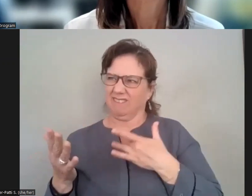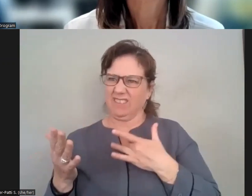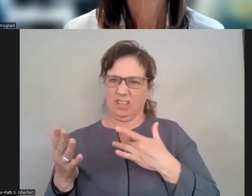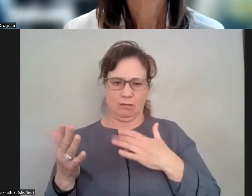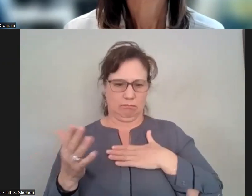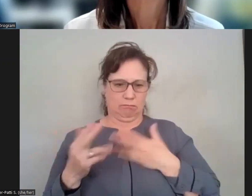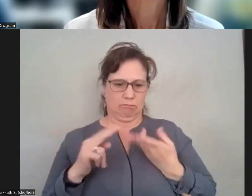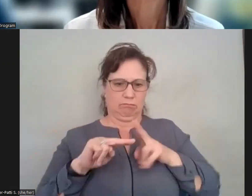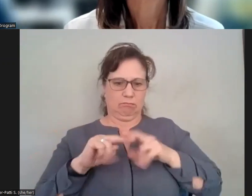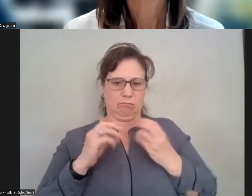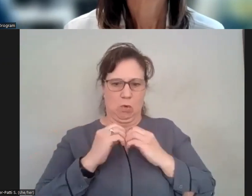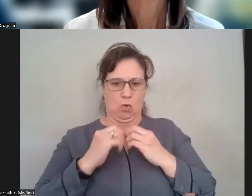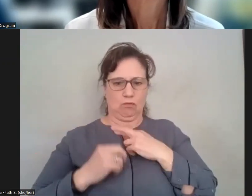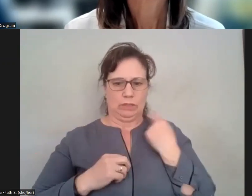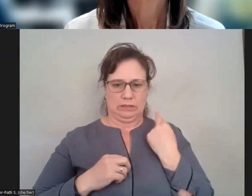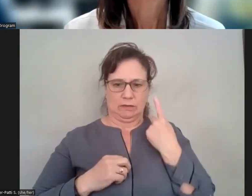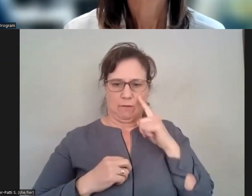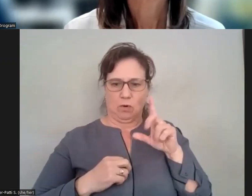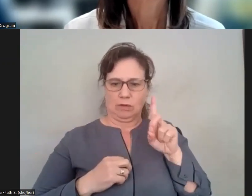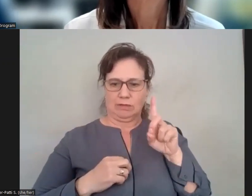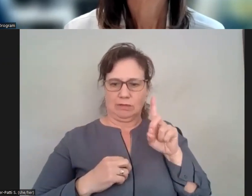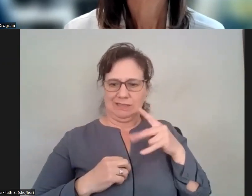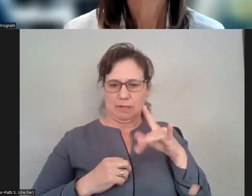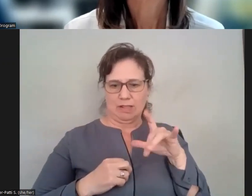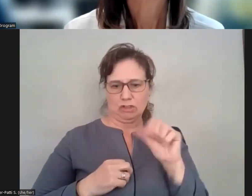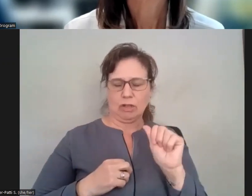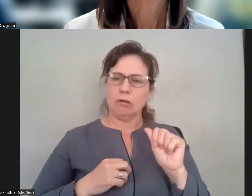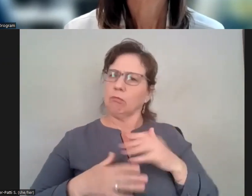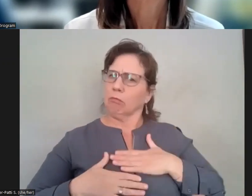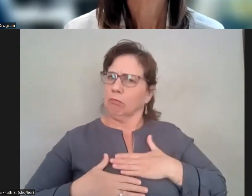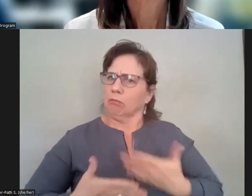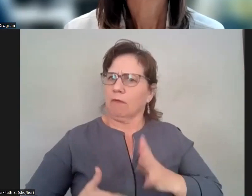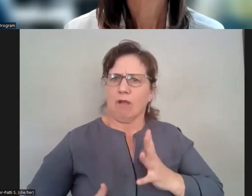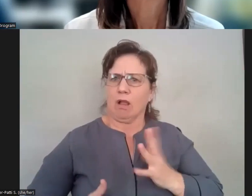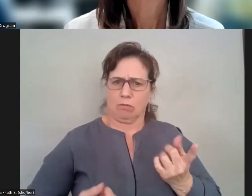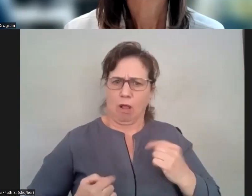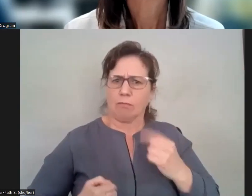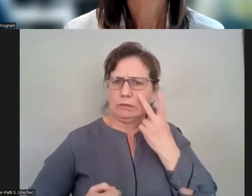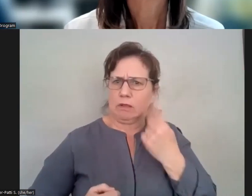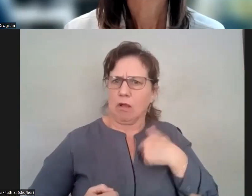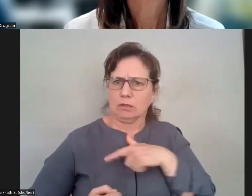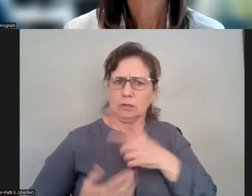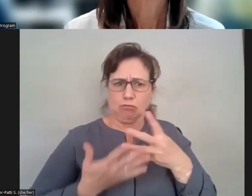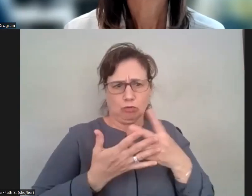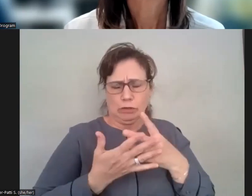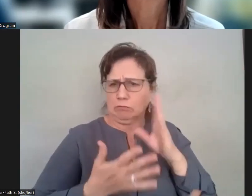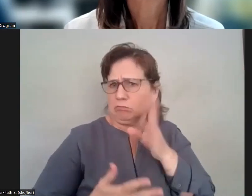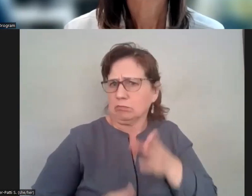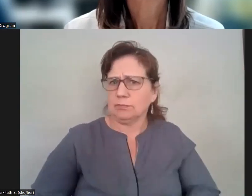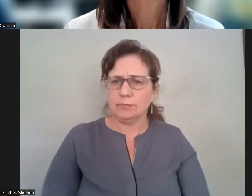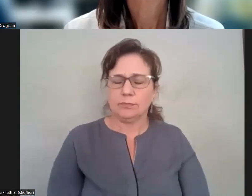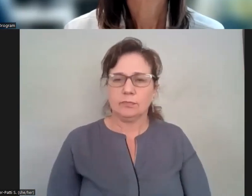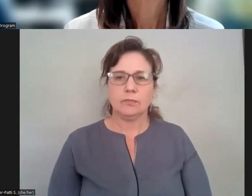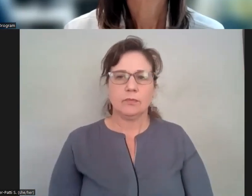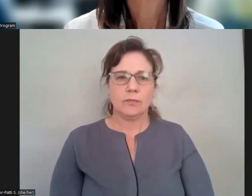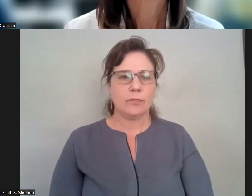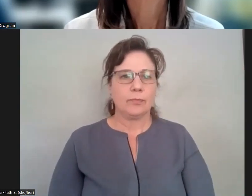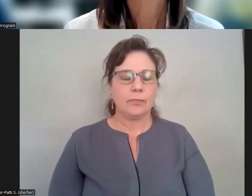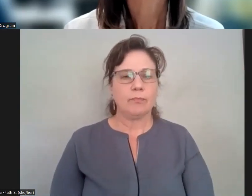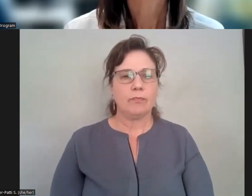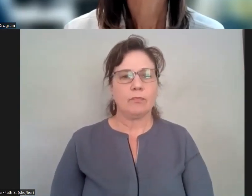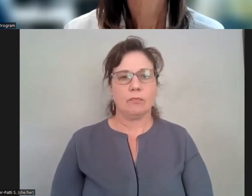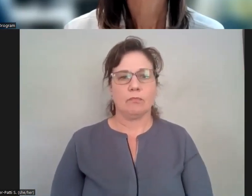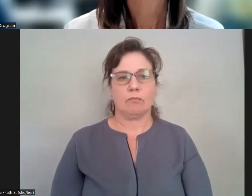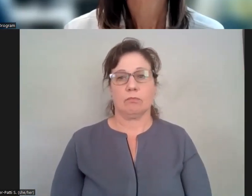risk for dysplasia, we are happy to see you and we're happy to screen you. So we